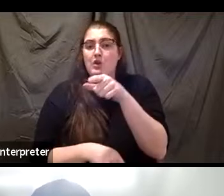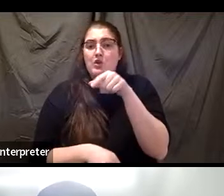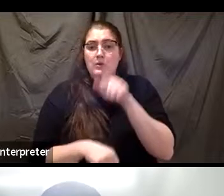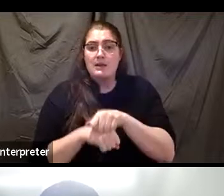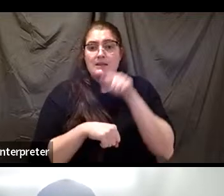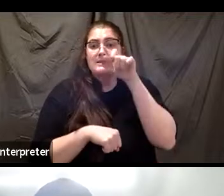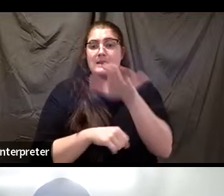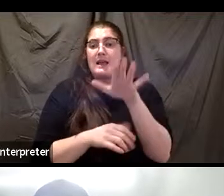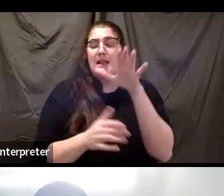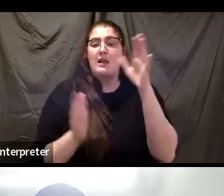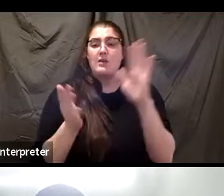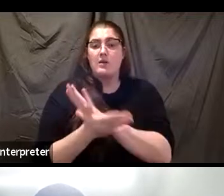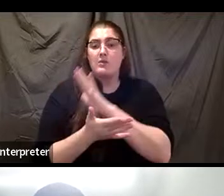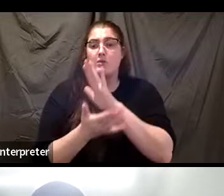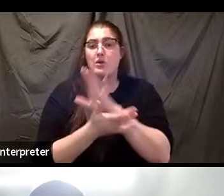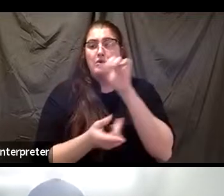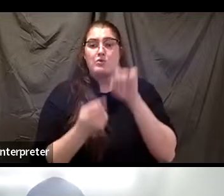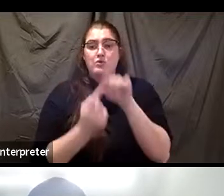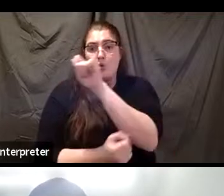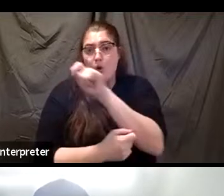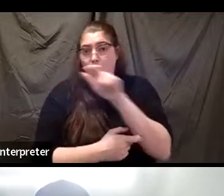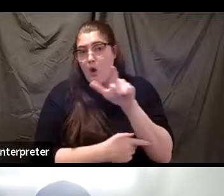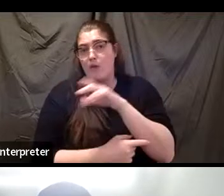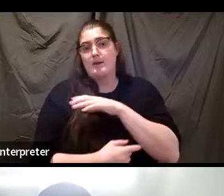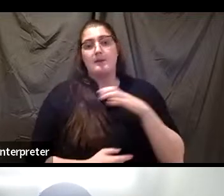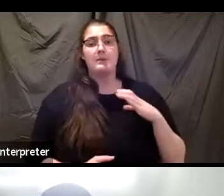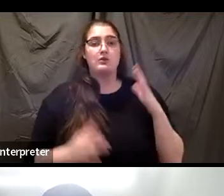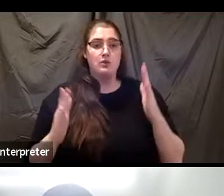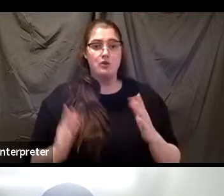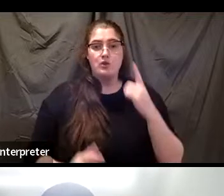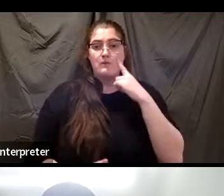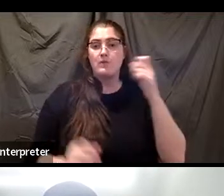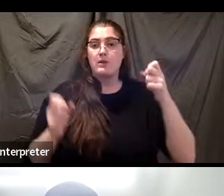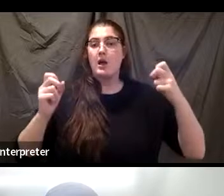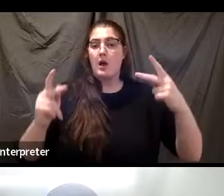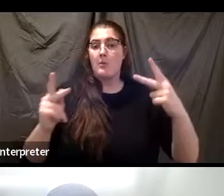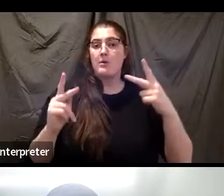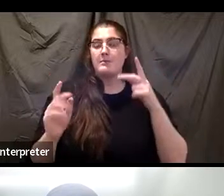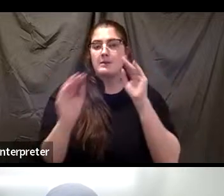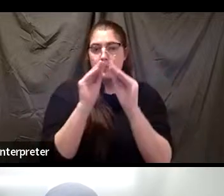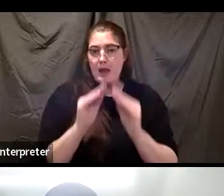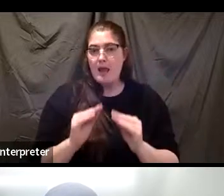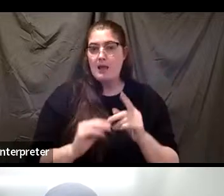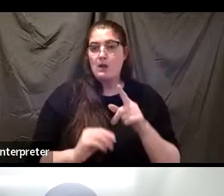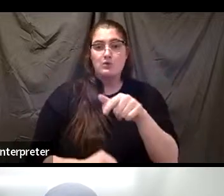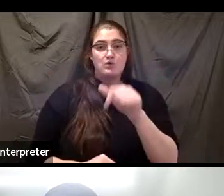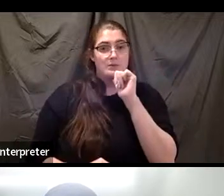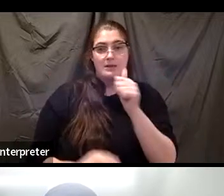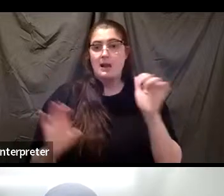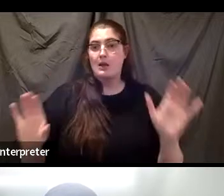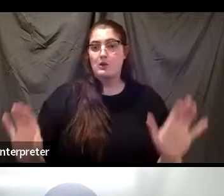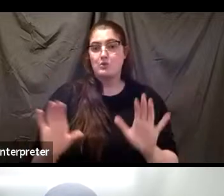the document to all of the commissioners for the opportunity to edit, which you did not do.